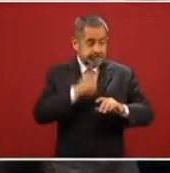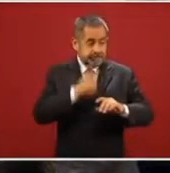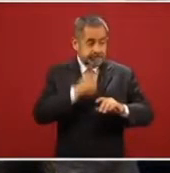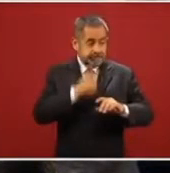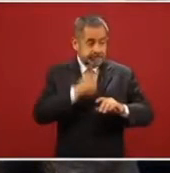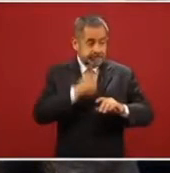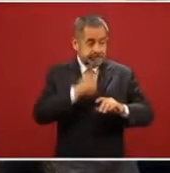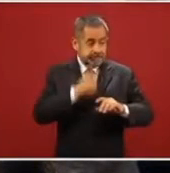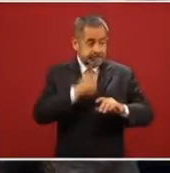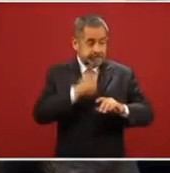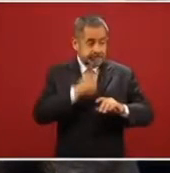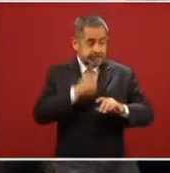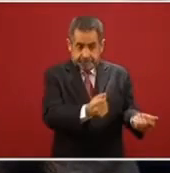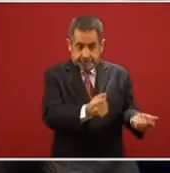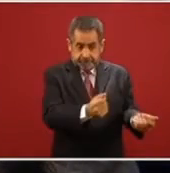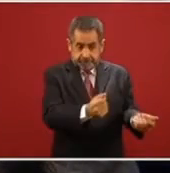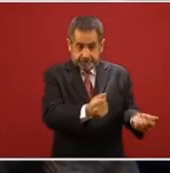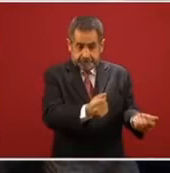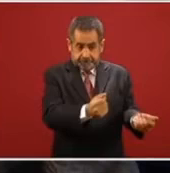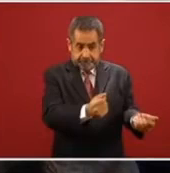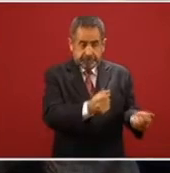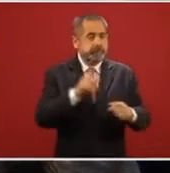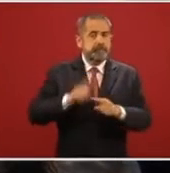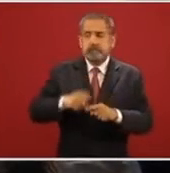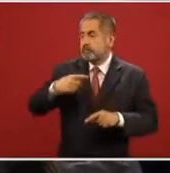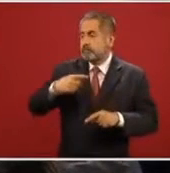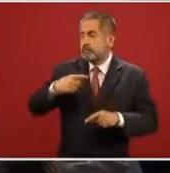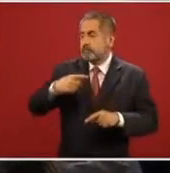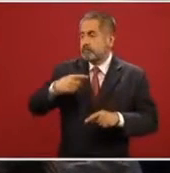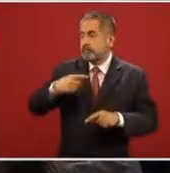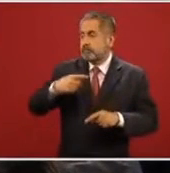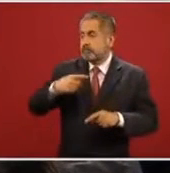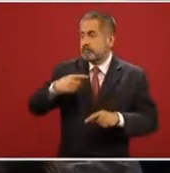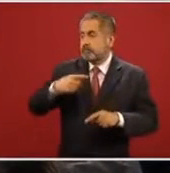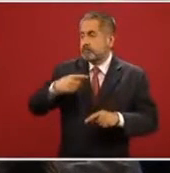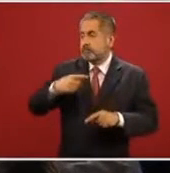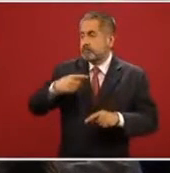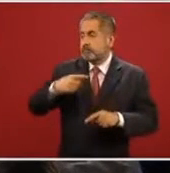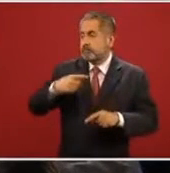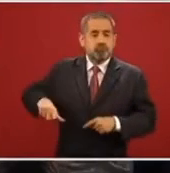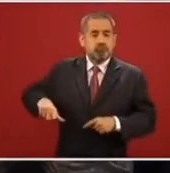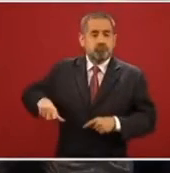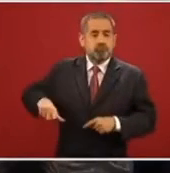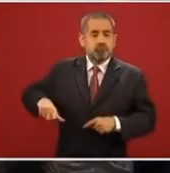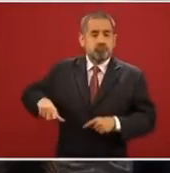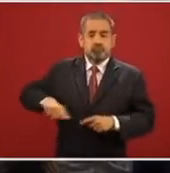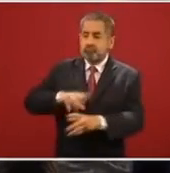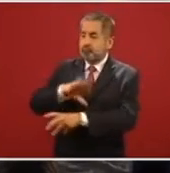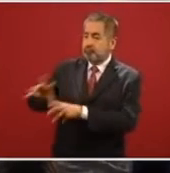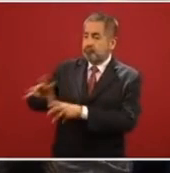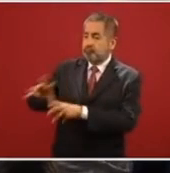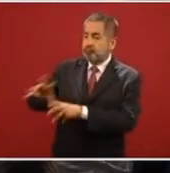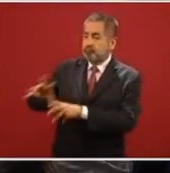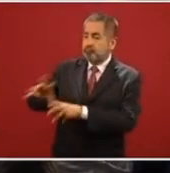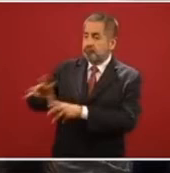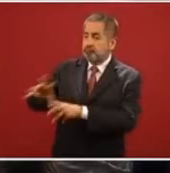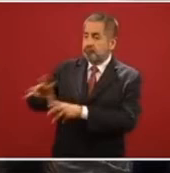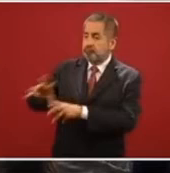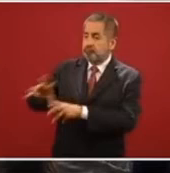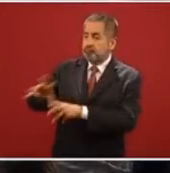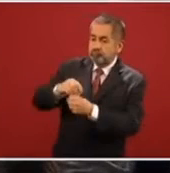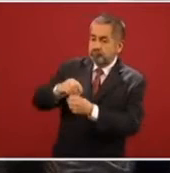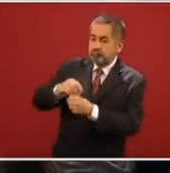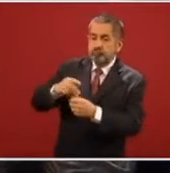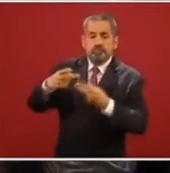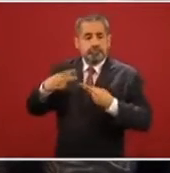the participation de todo el Estado, of the whole state, es decir, that is to